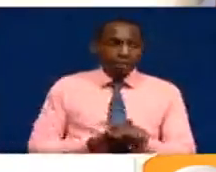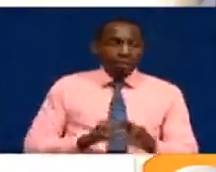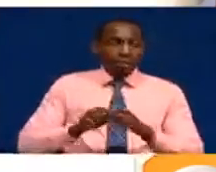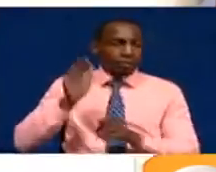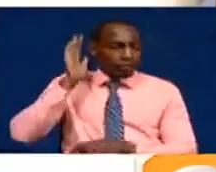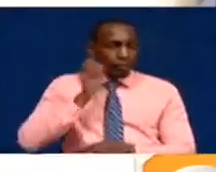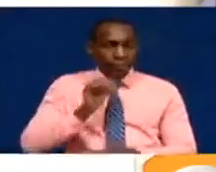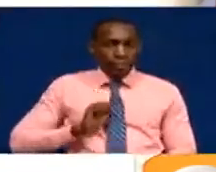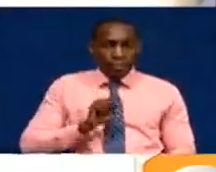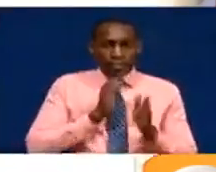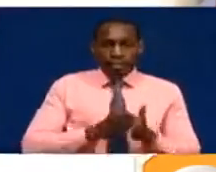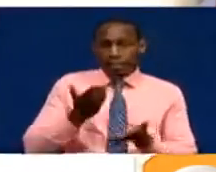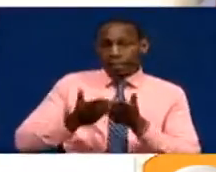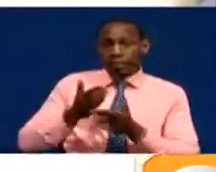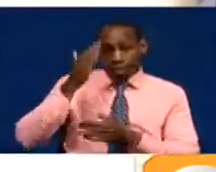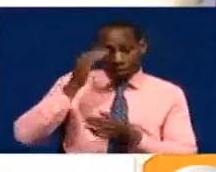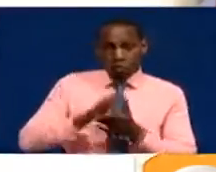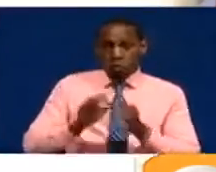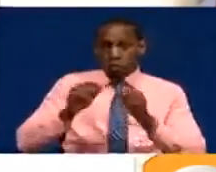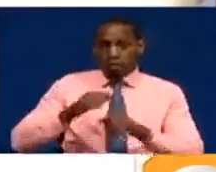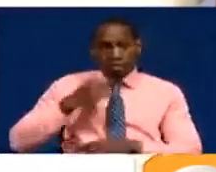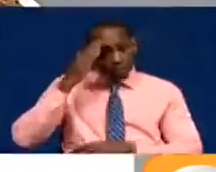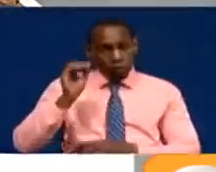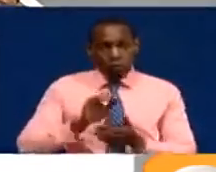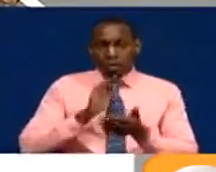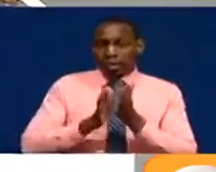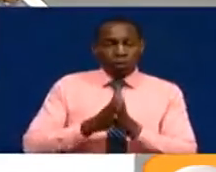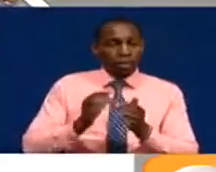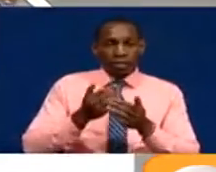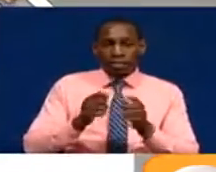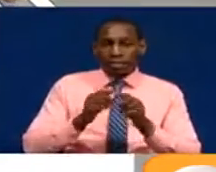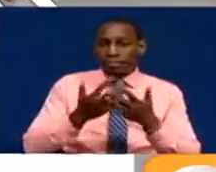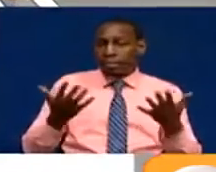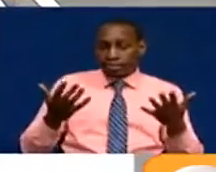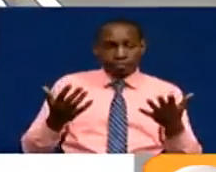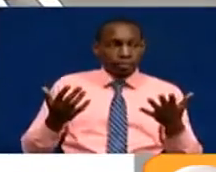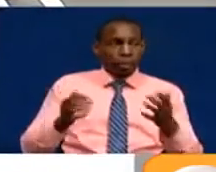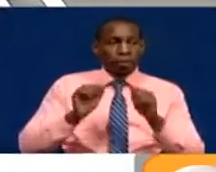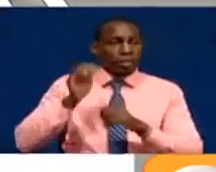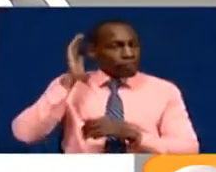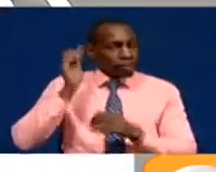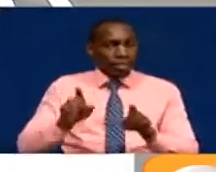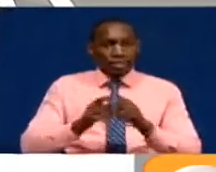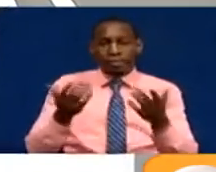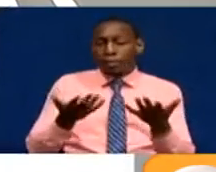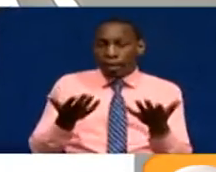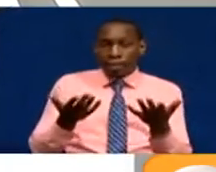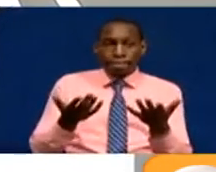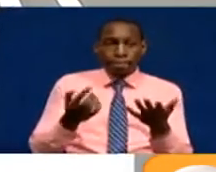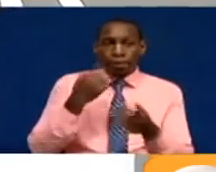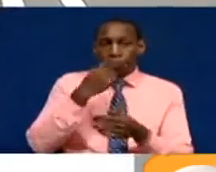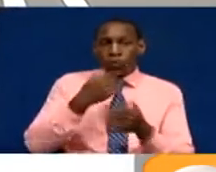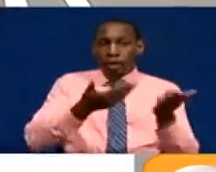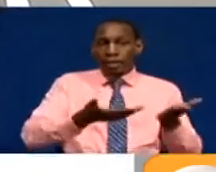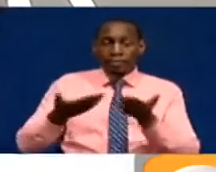We've heard from the senators. Unless you know something that I don't, there was never such a thing. We would have heard. I mean, where was it? Who